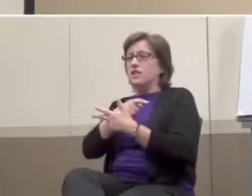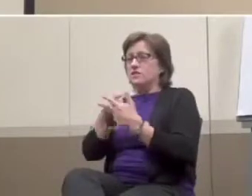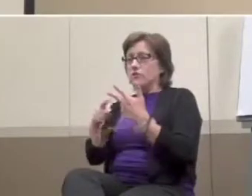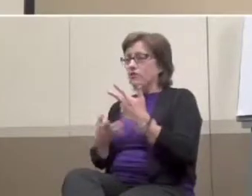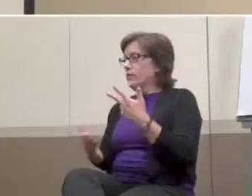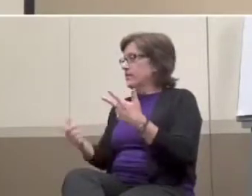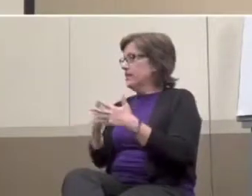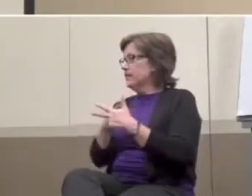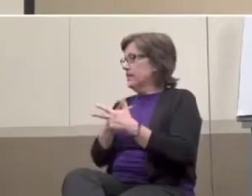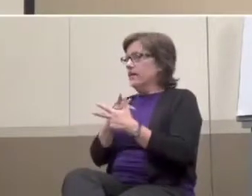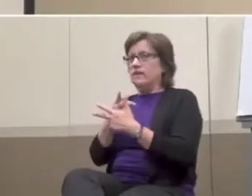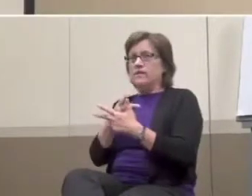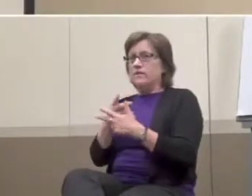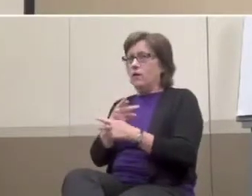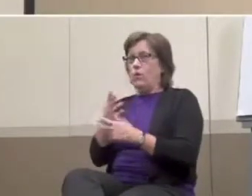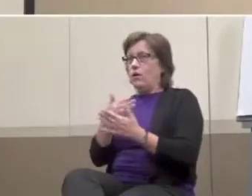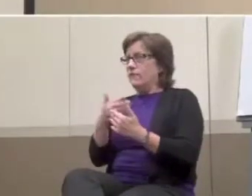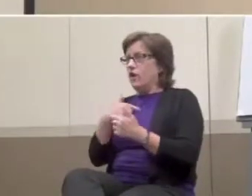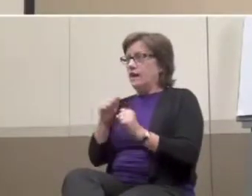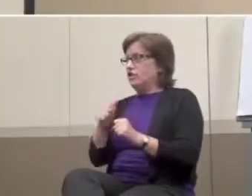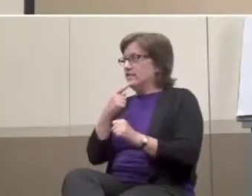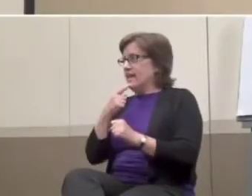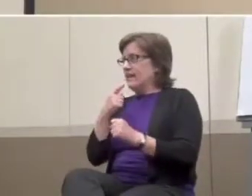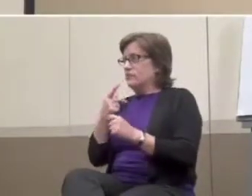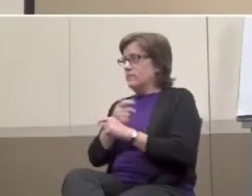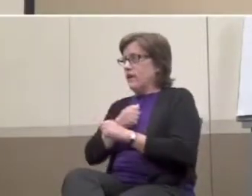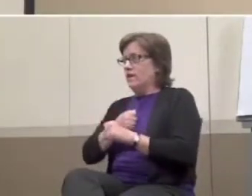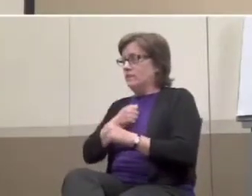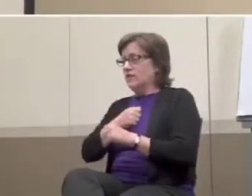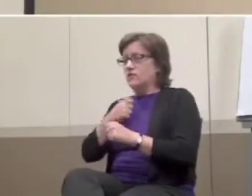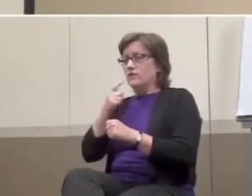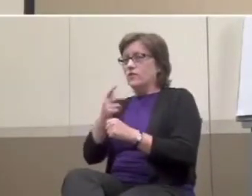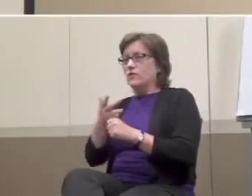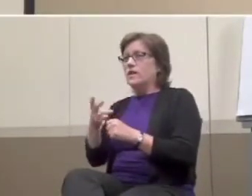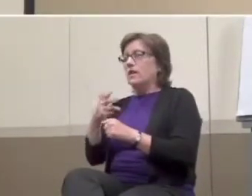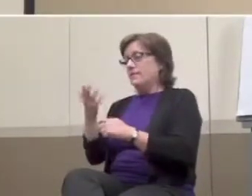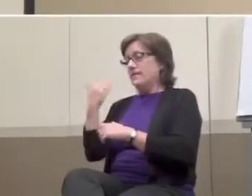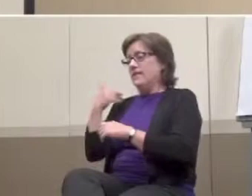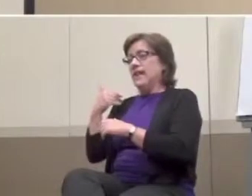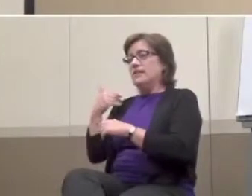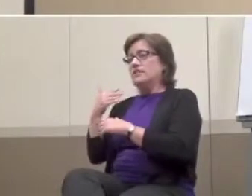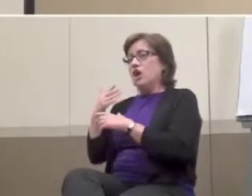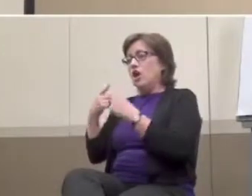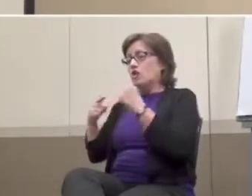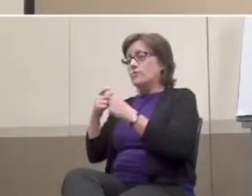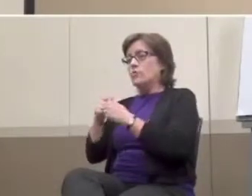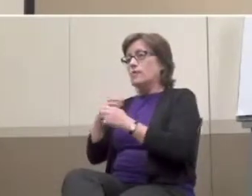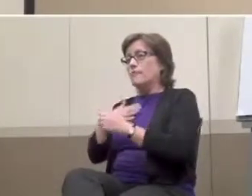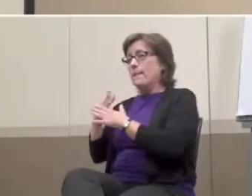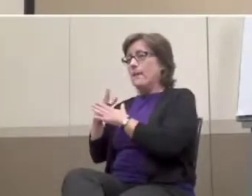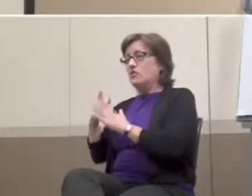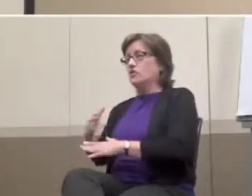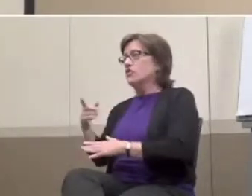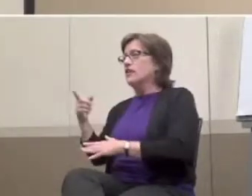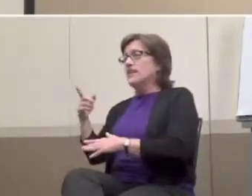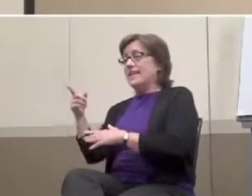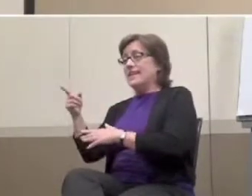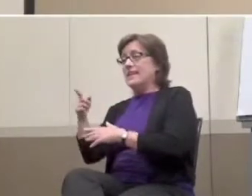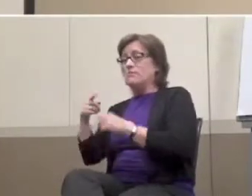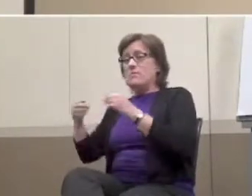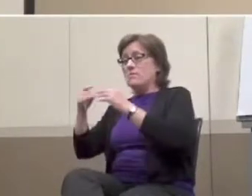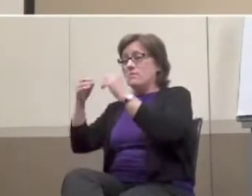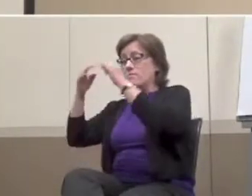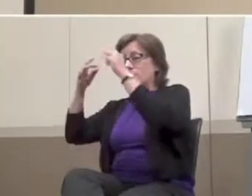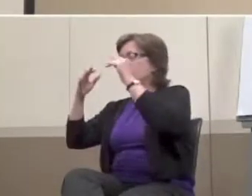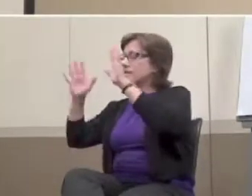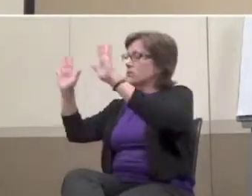out whatever I can say to apologize for three things. In my last argument with my partner, when we were arguing and he was going blah, blah, blah, blah, blah, blah, blah, blah, blah, and I